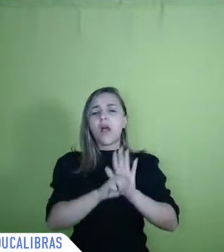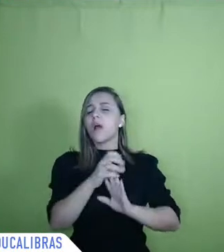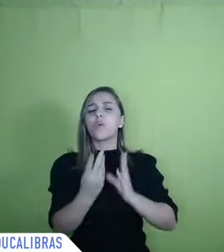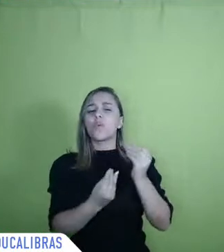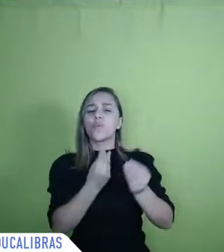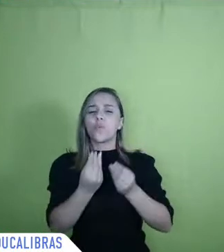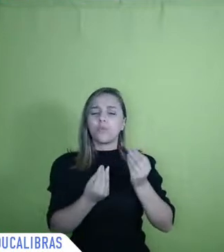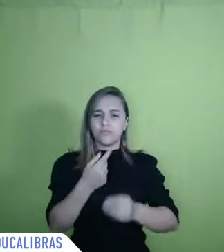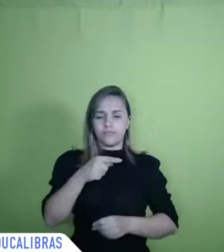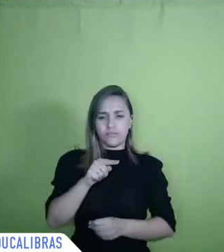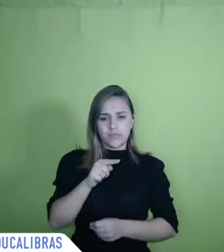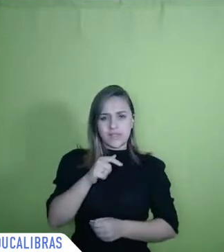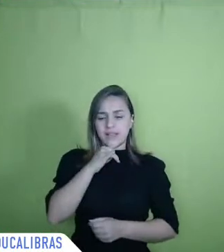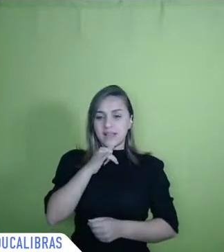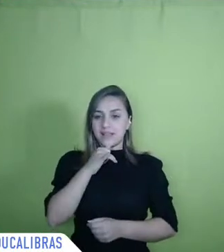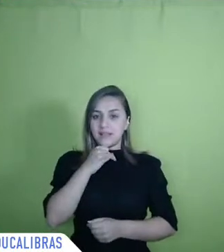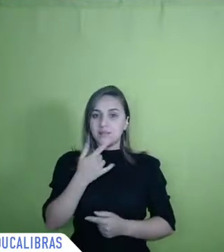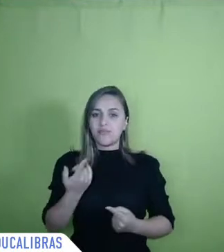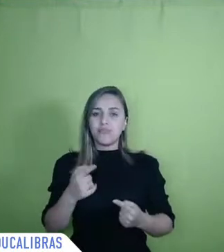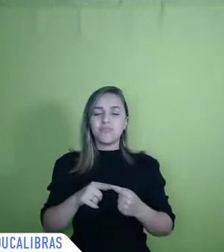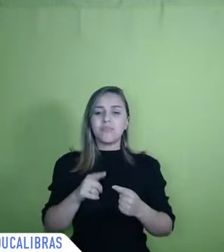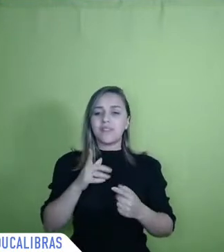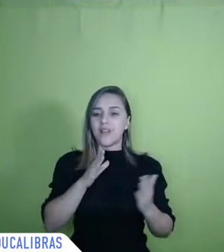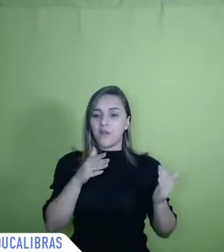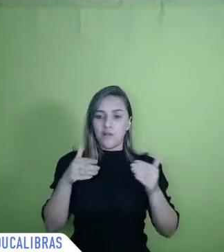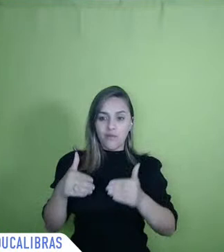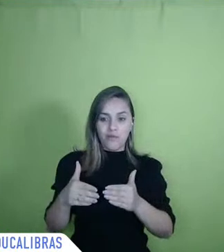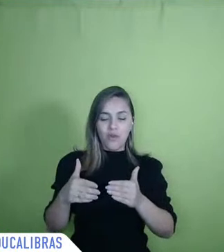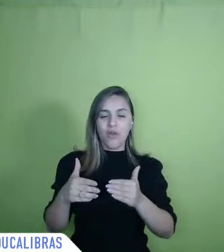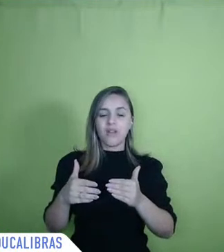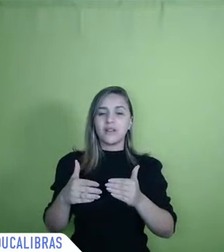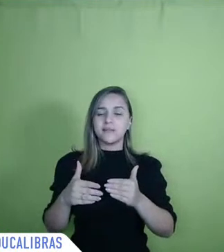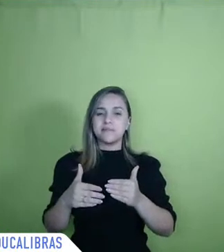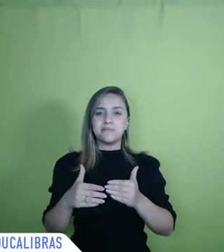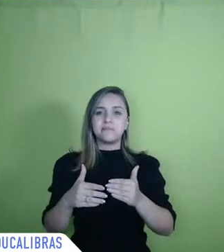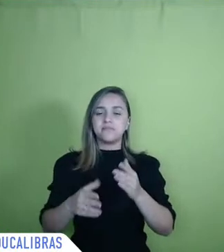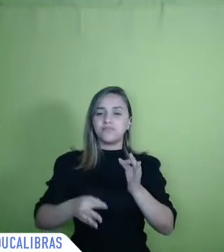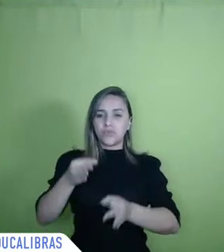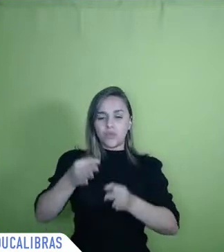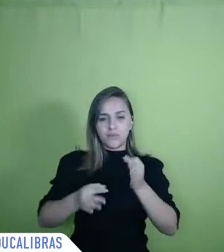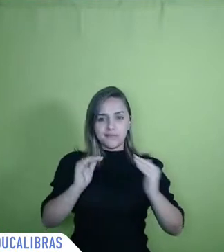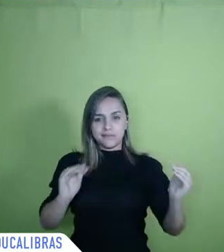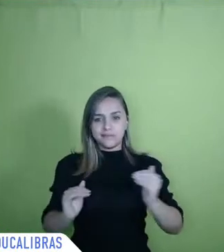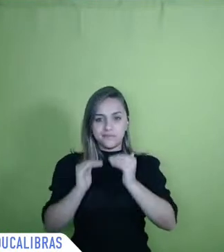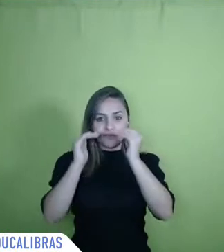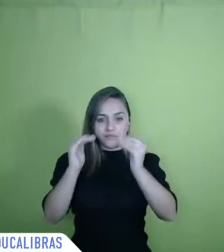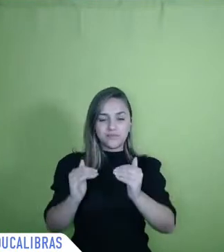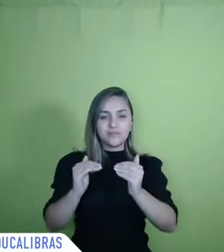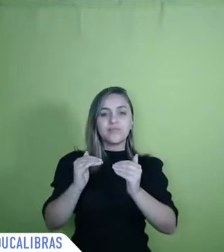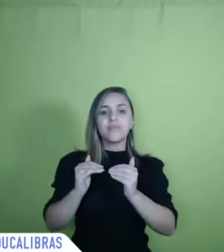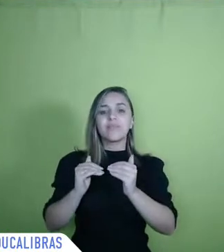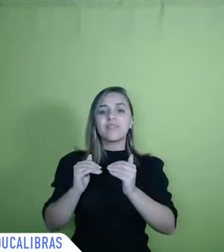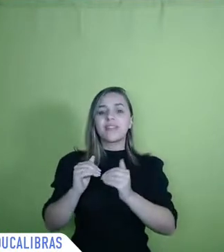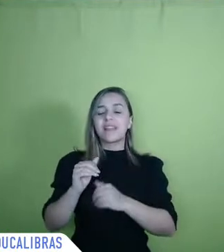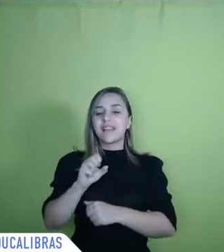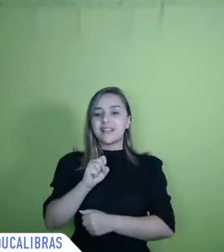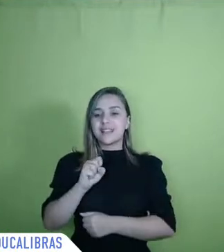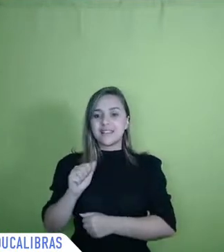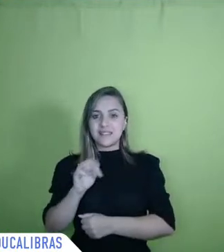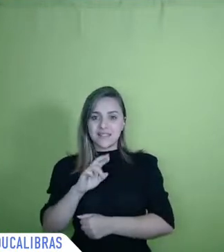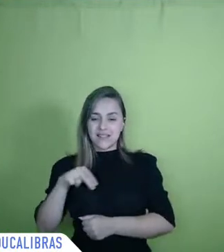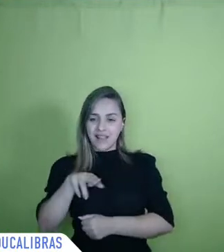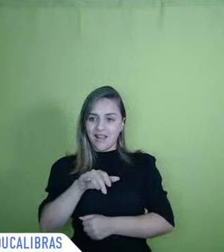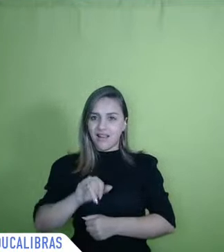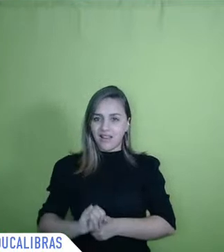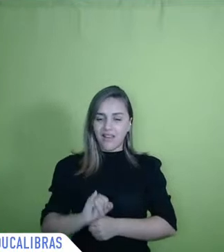family, achieved almost absolute control of the state. You have Sarney as a judge, as